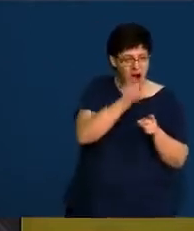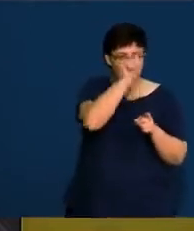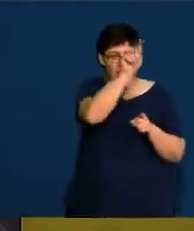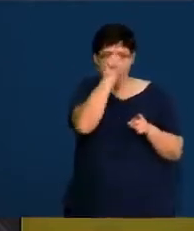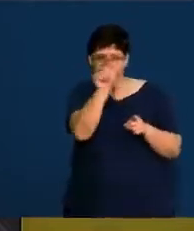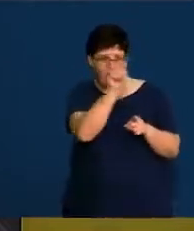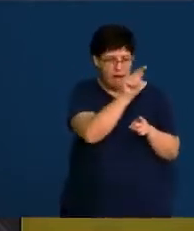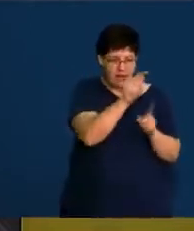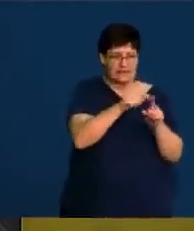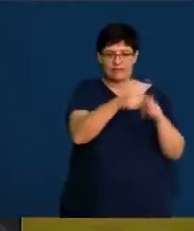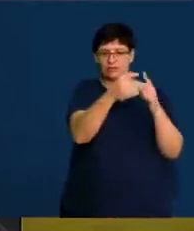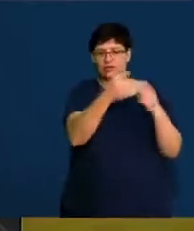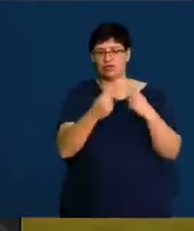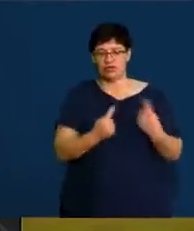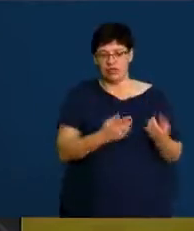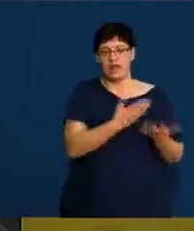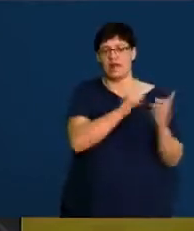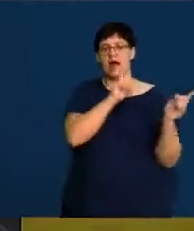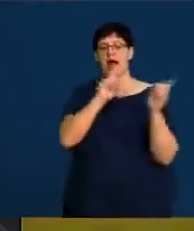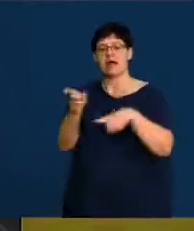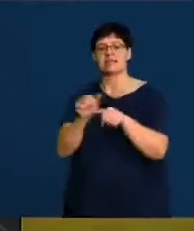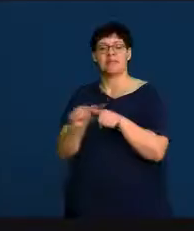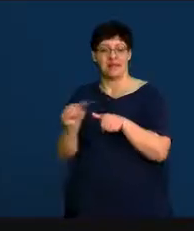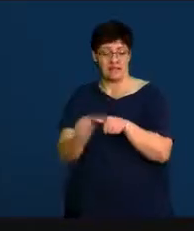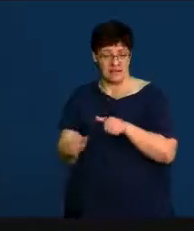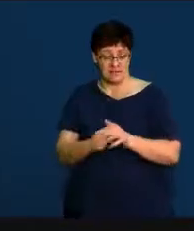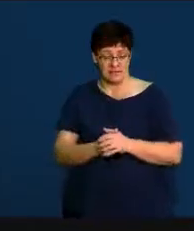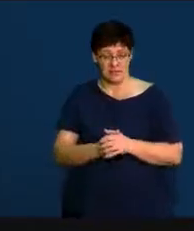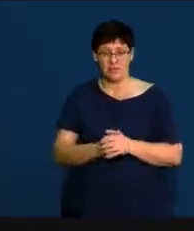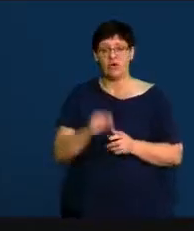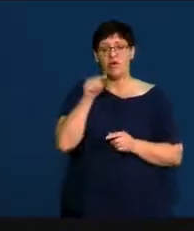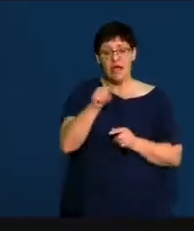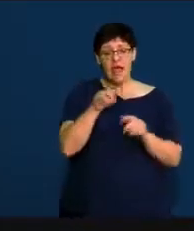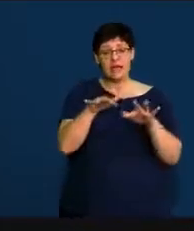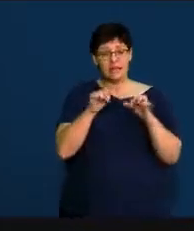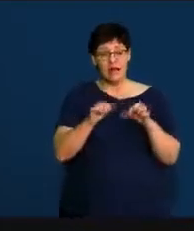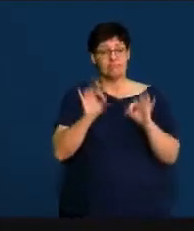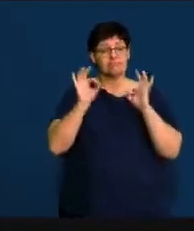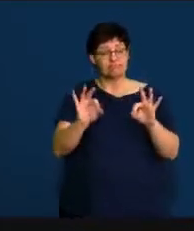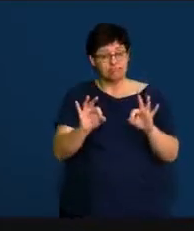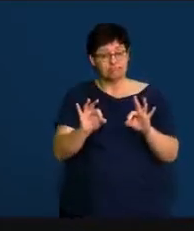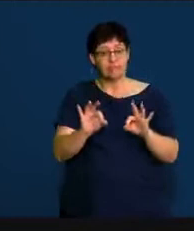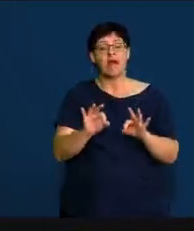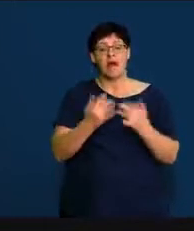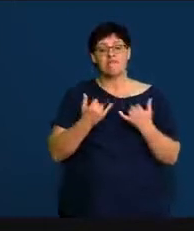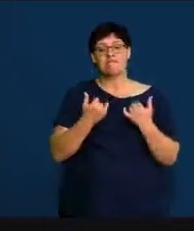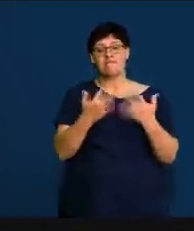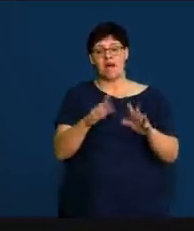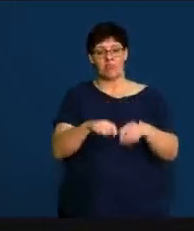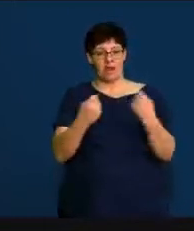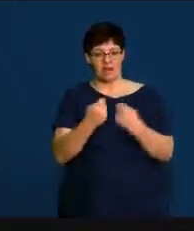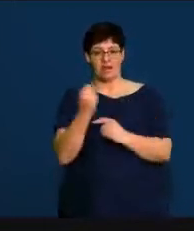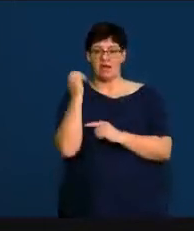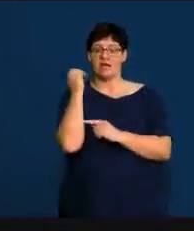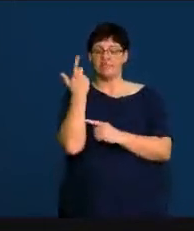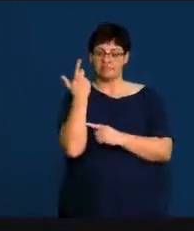features would enable you to answer this question better. So in this examination, the correct answer was fire breaks, not